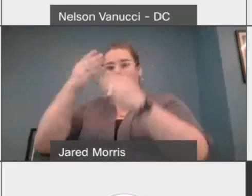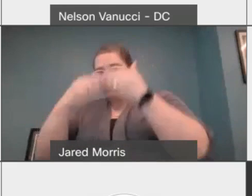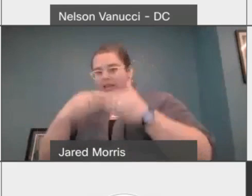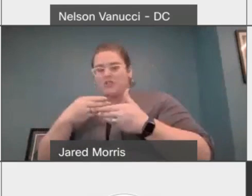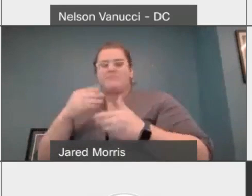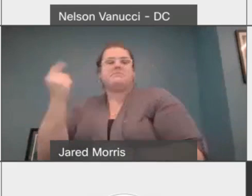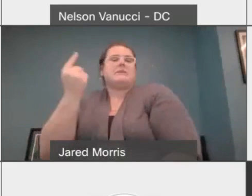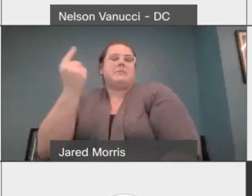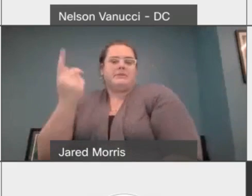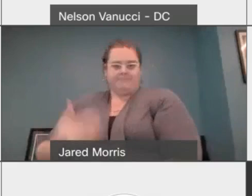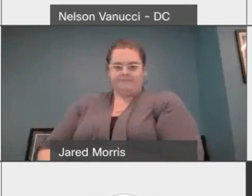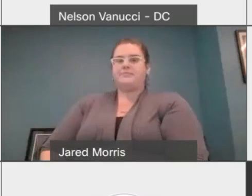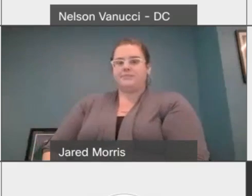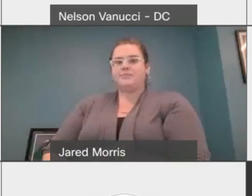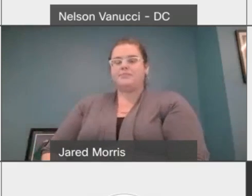Thanks, Nelson.